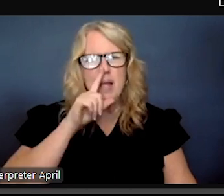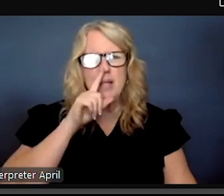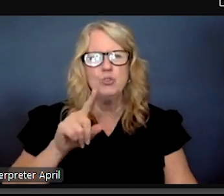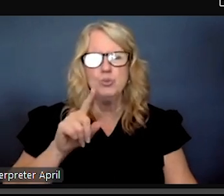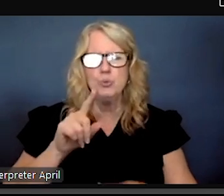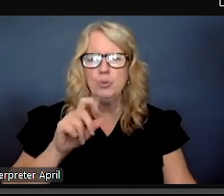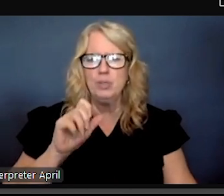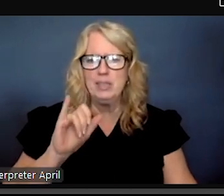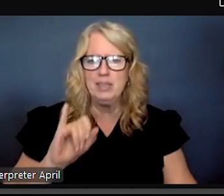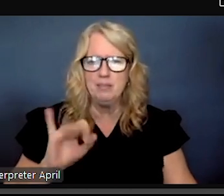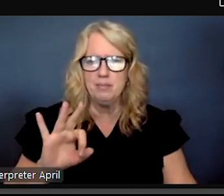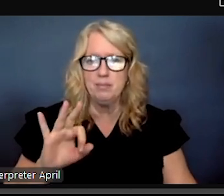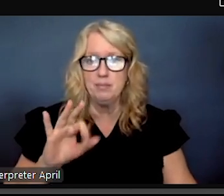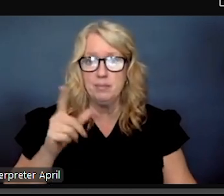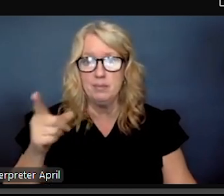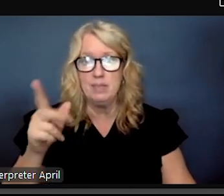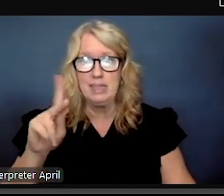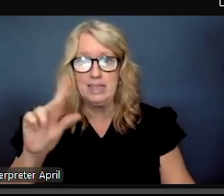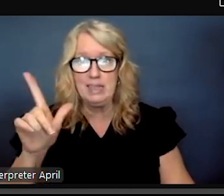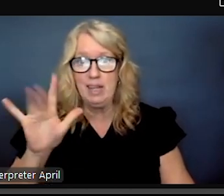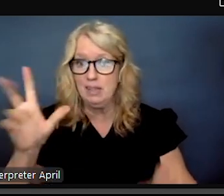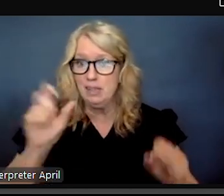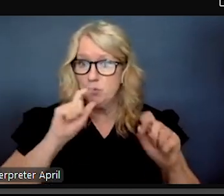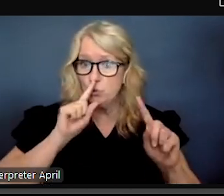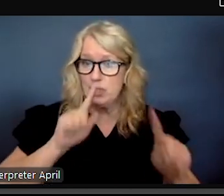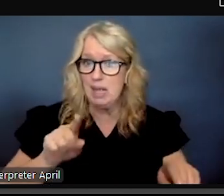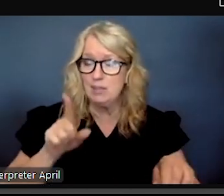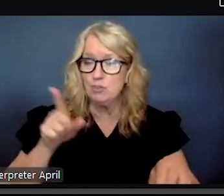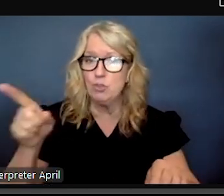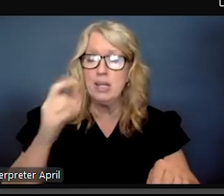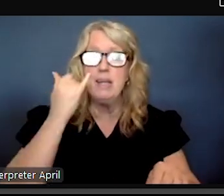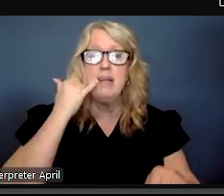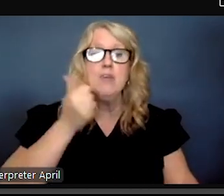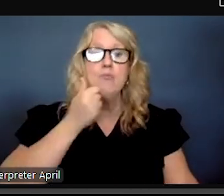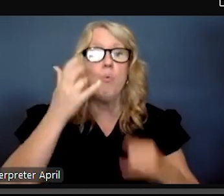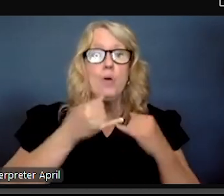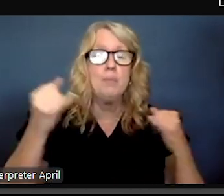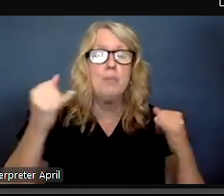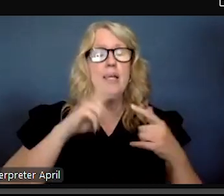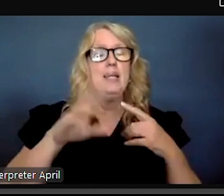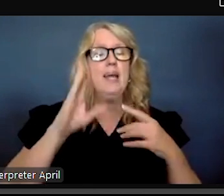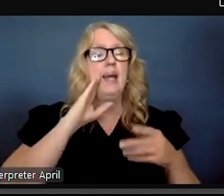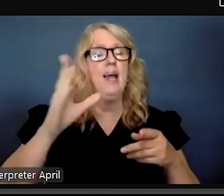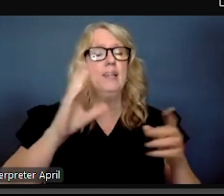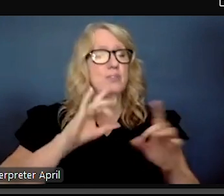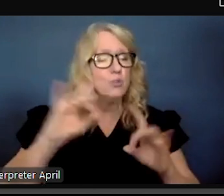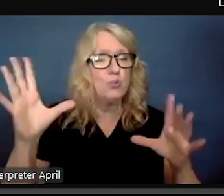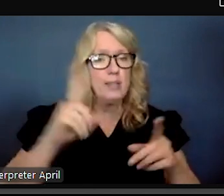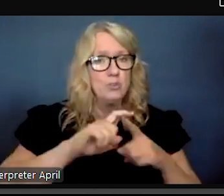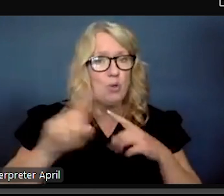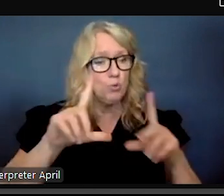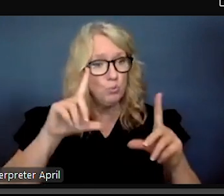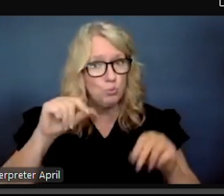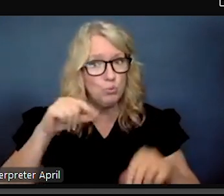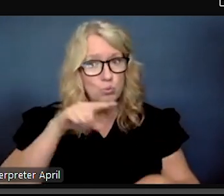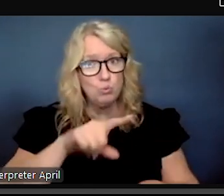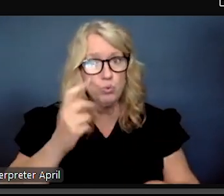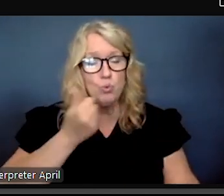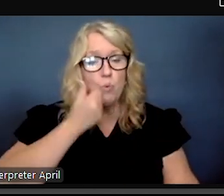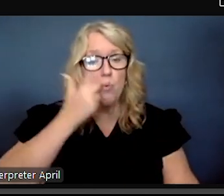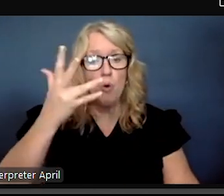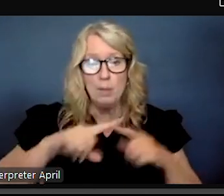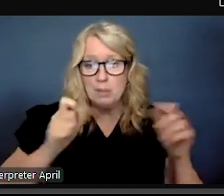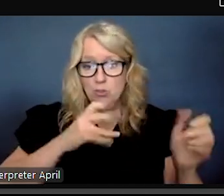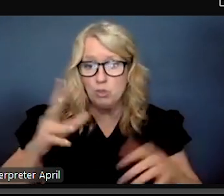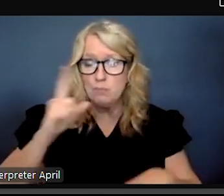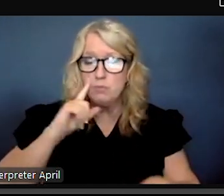if Kelly, you would be the best person to answer, I imagine. But if the warm line has a crisis call, do you do a warm transfer